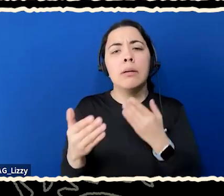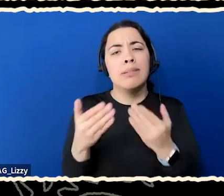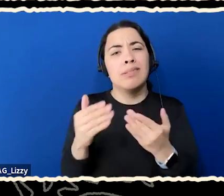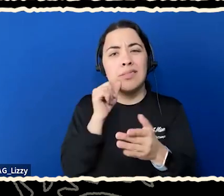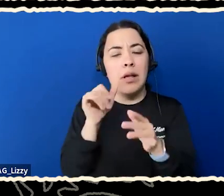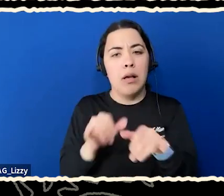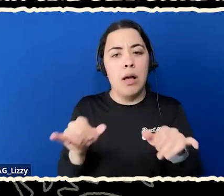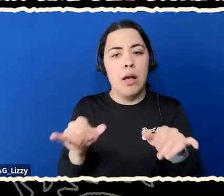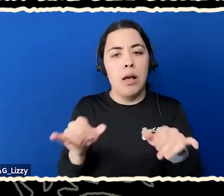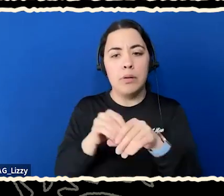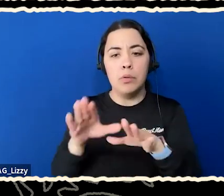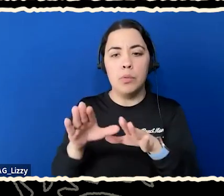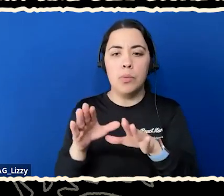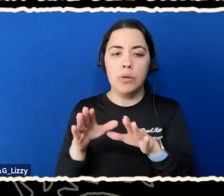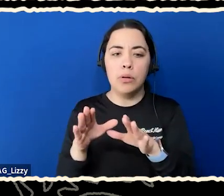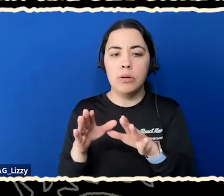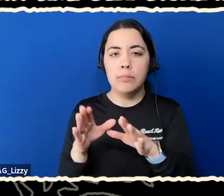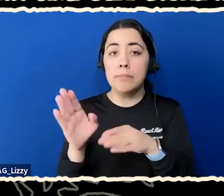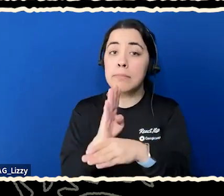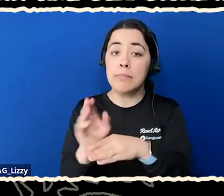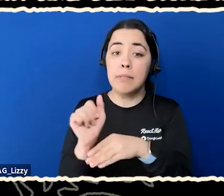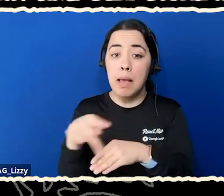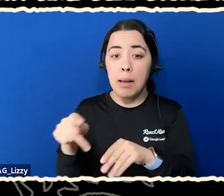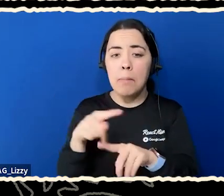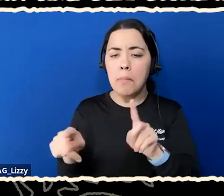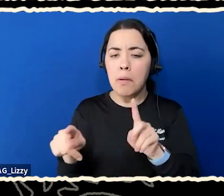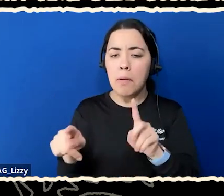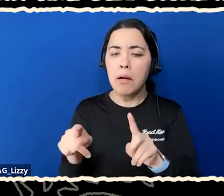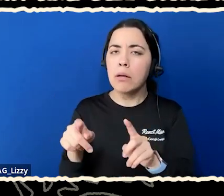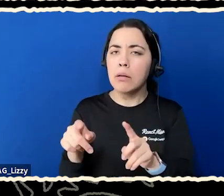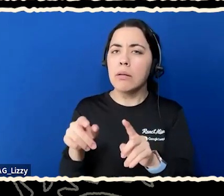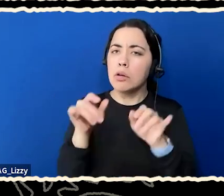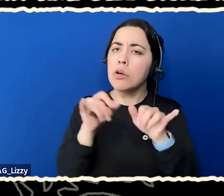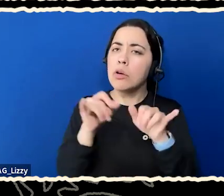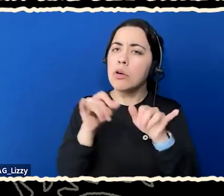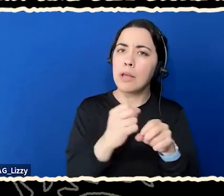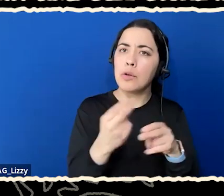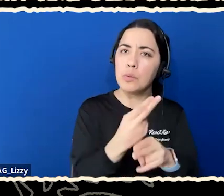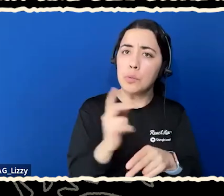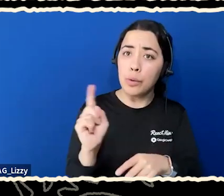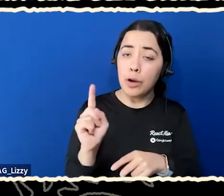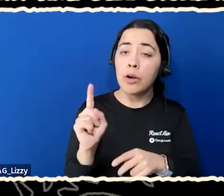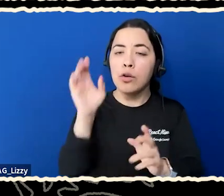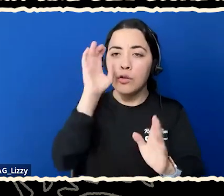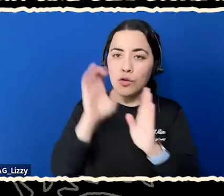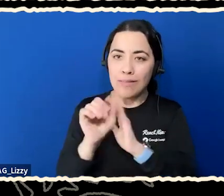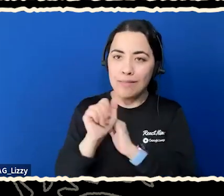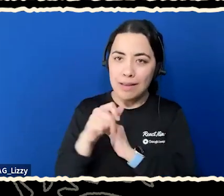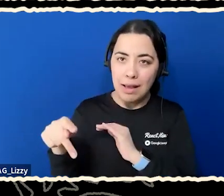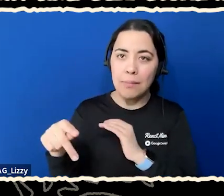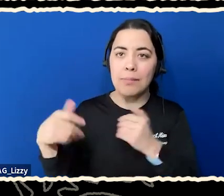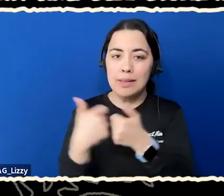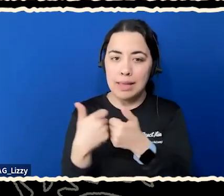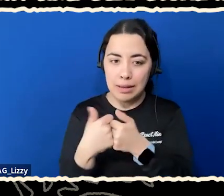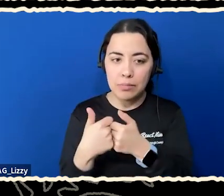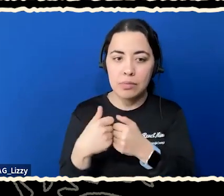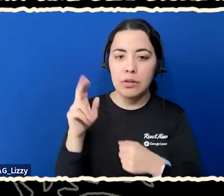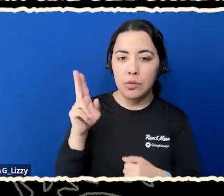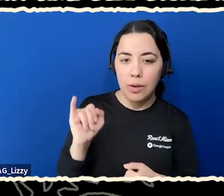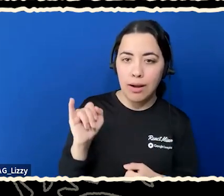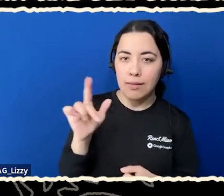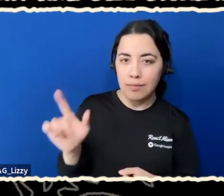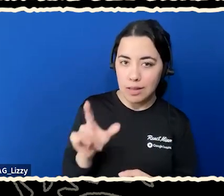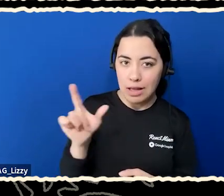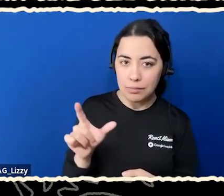business applications, but very common in like graphics apps, games, and UI libraries. So what can go